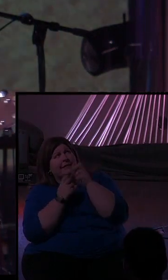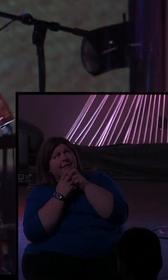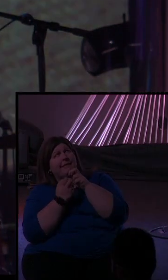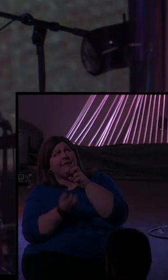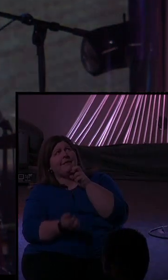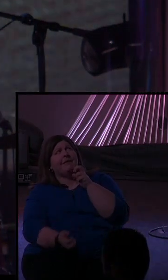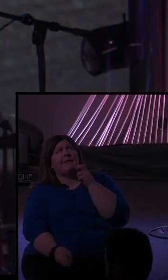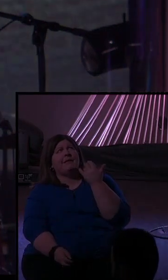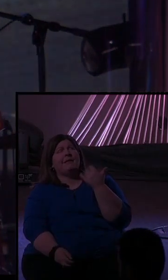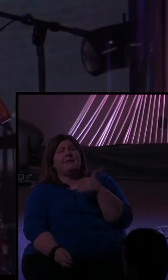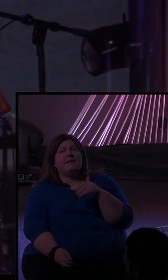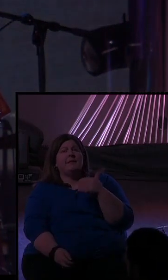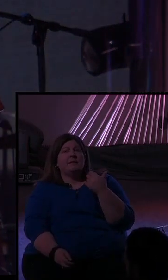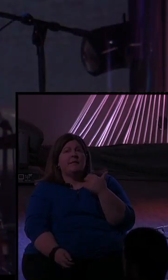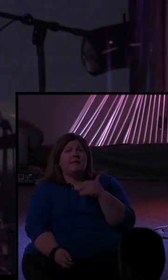awe.